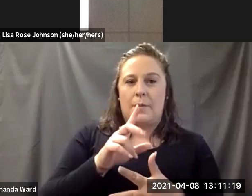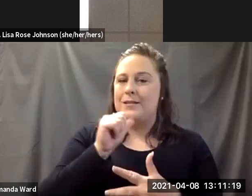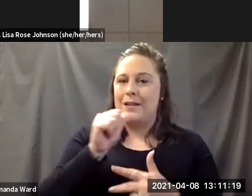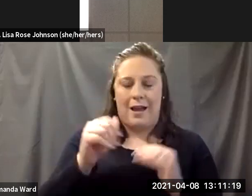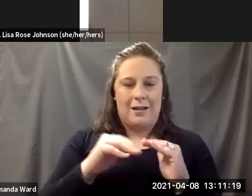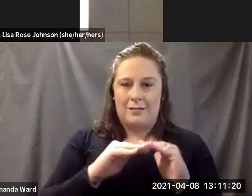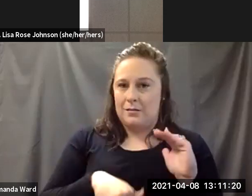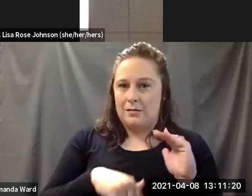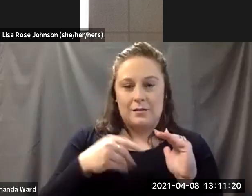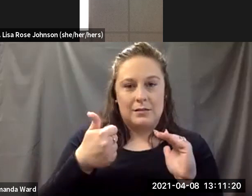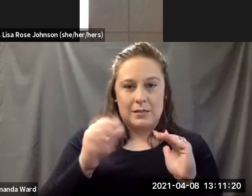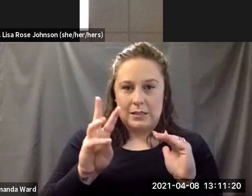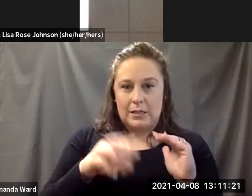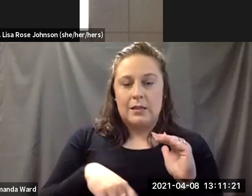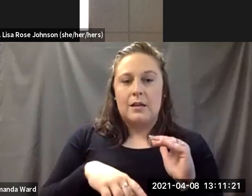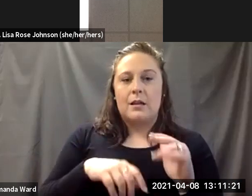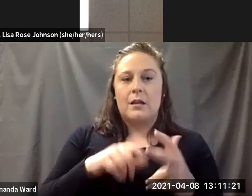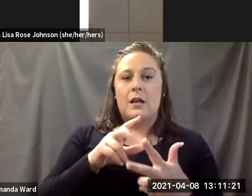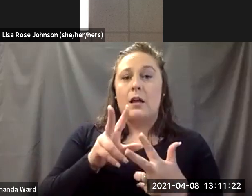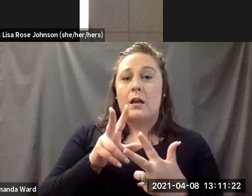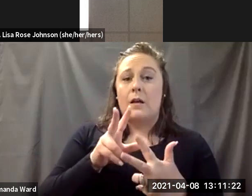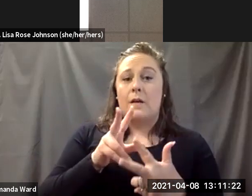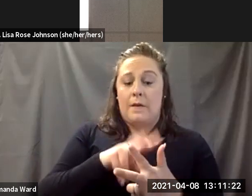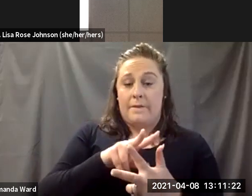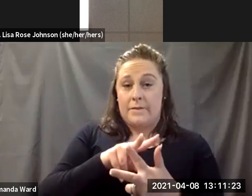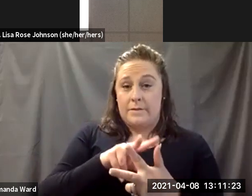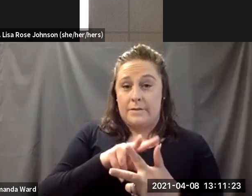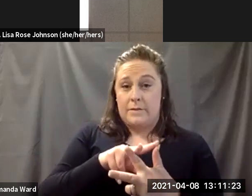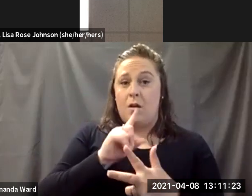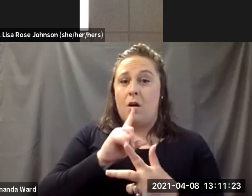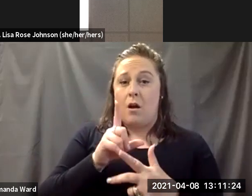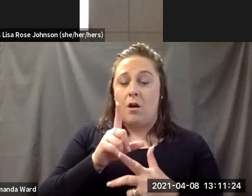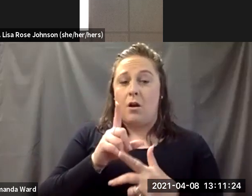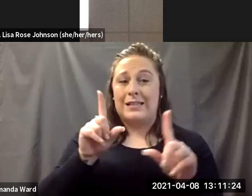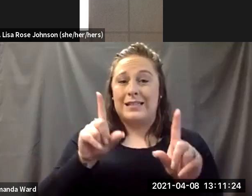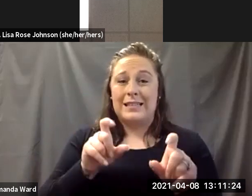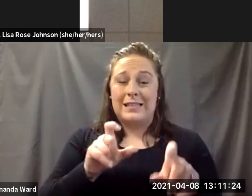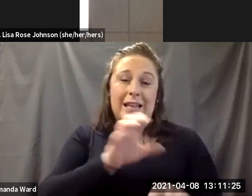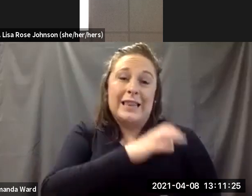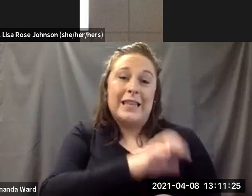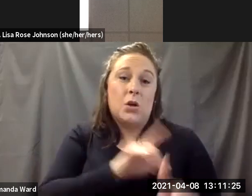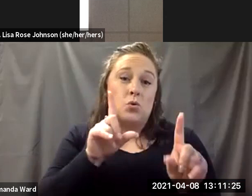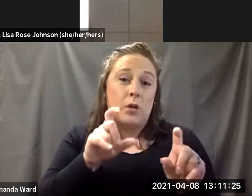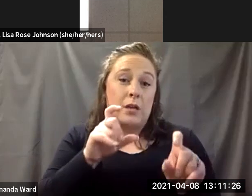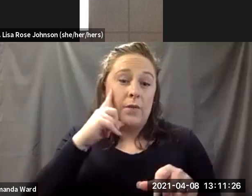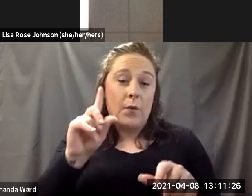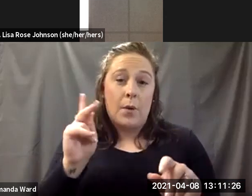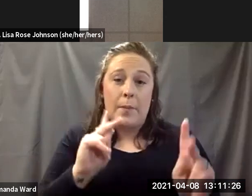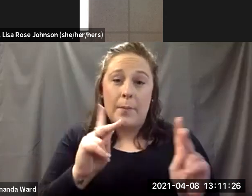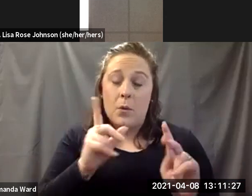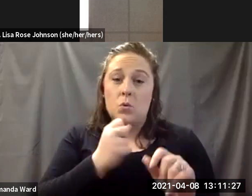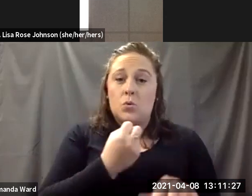that. Both Pfizer and Moderna are in the middle of testing clinical trials for individuals 12